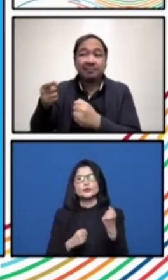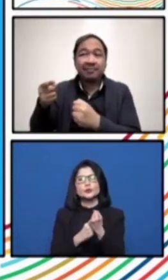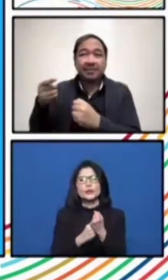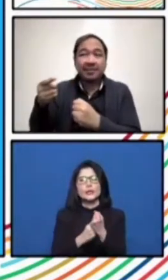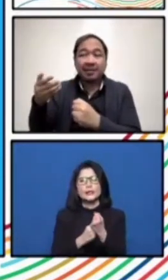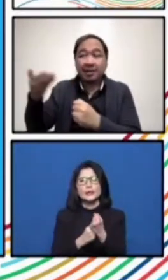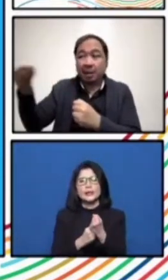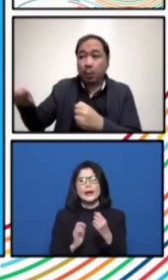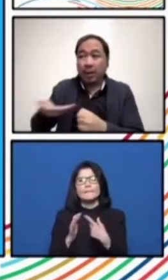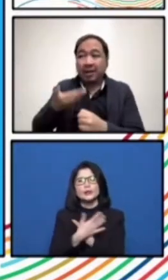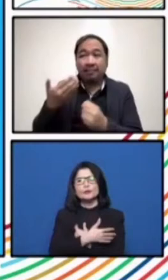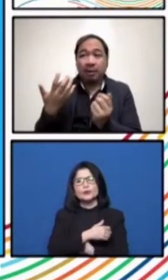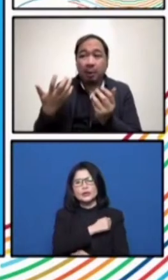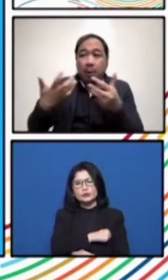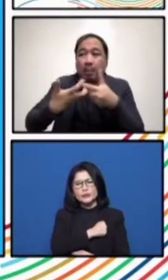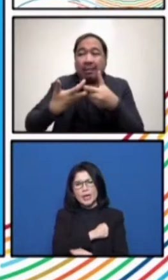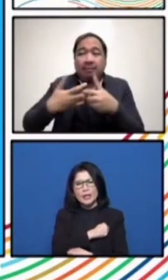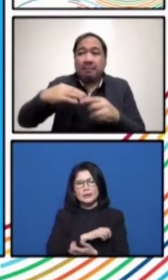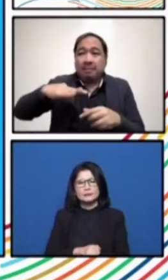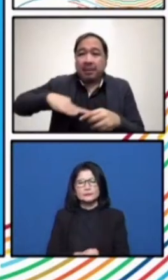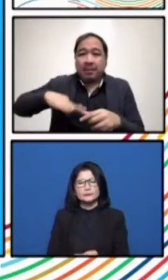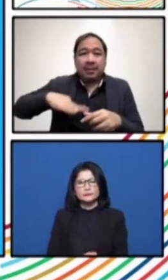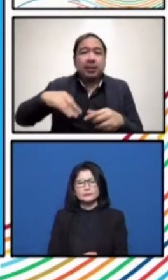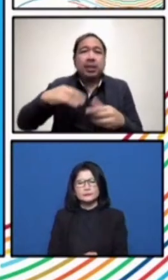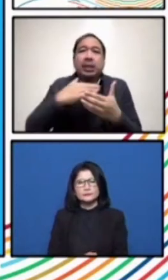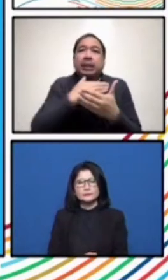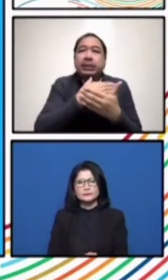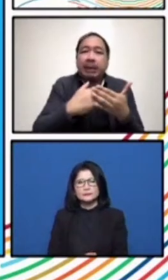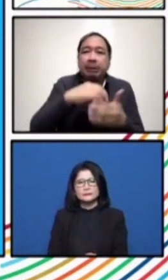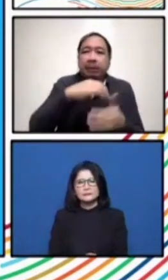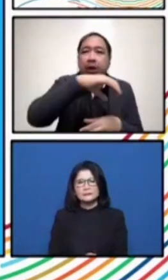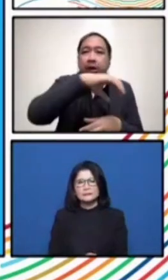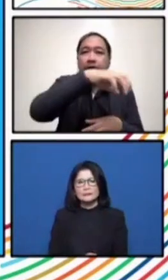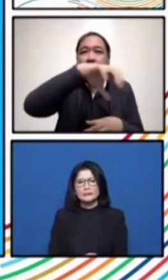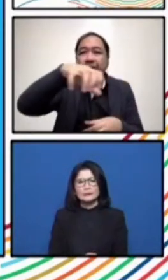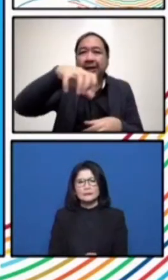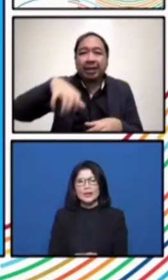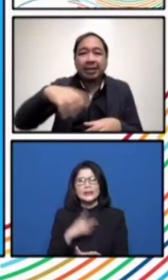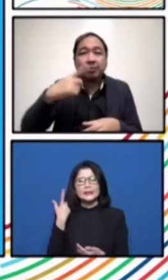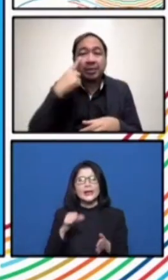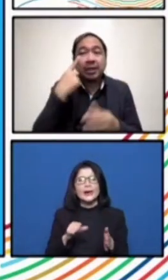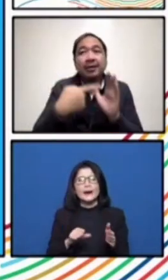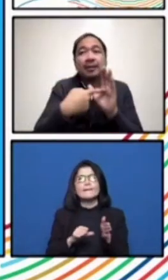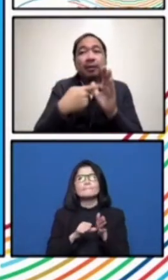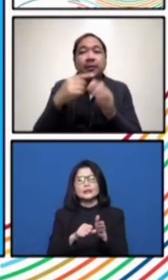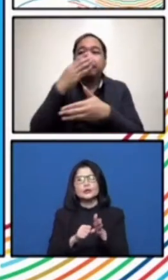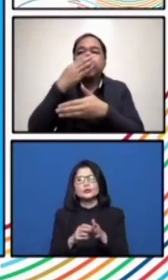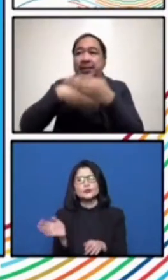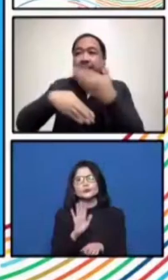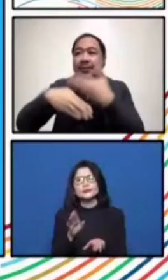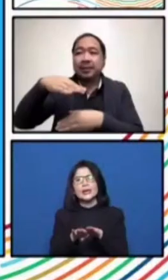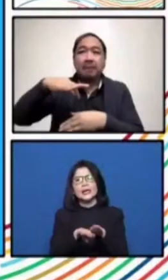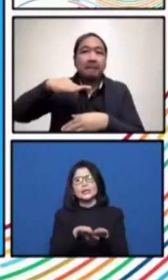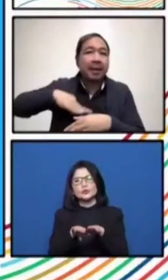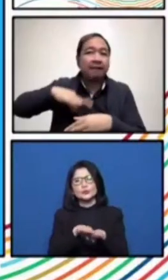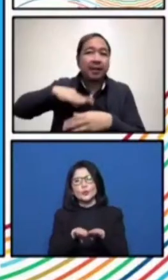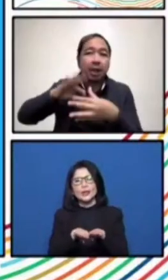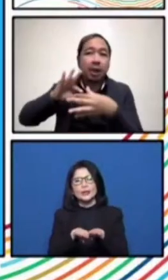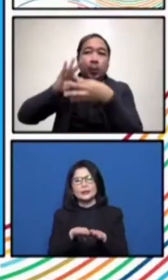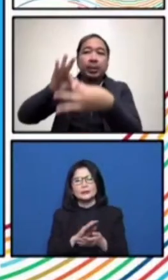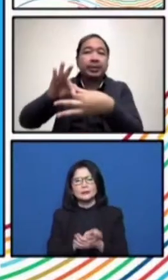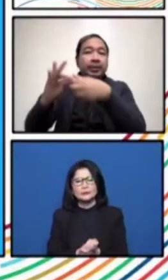with Benefits some countries have done it and where we see for instance compatibility of disability benefit with poverty assistance